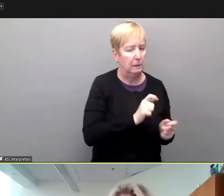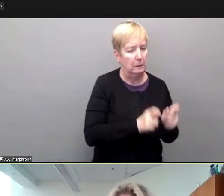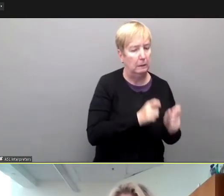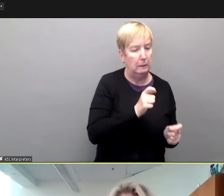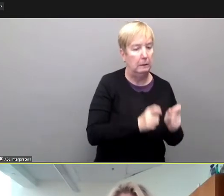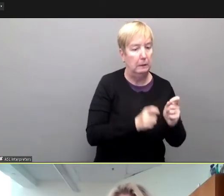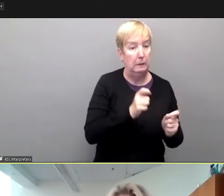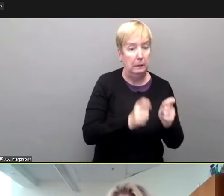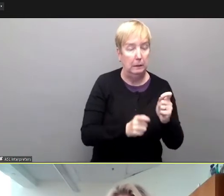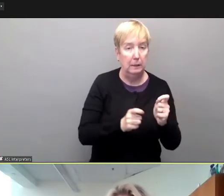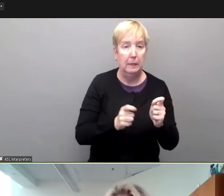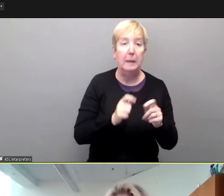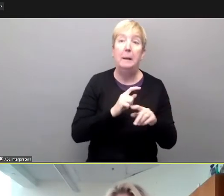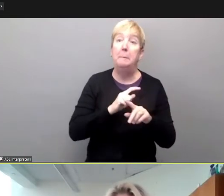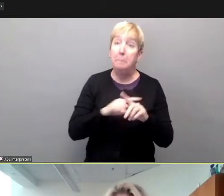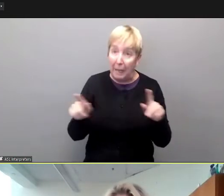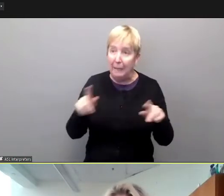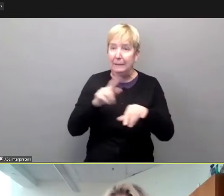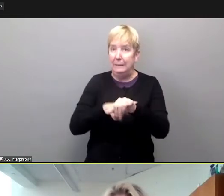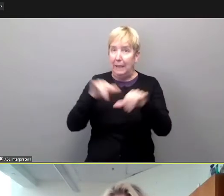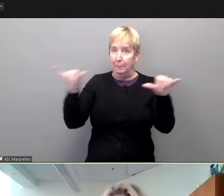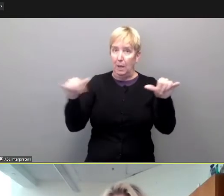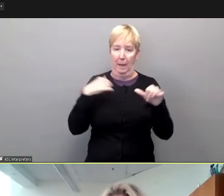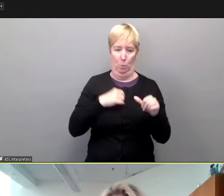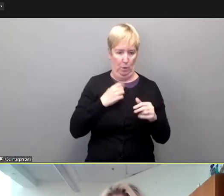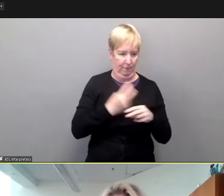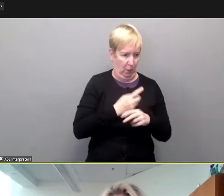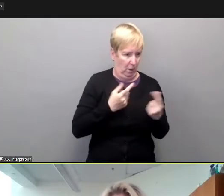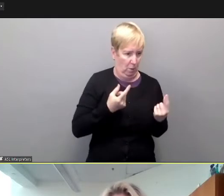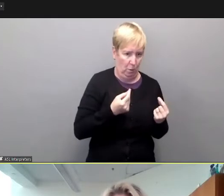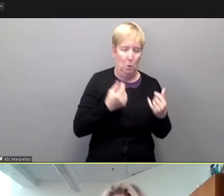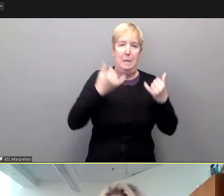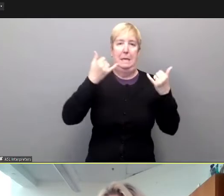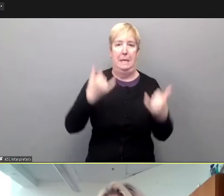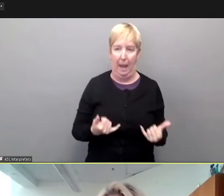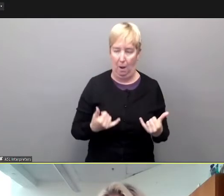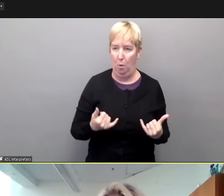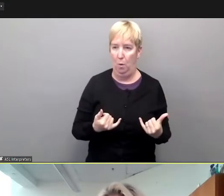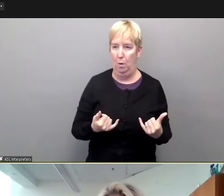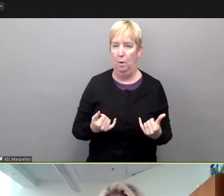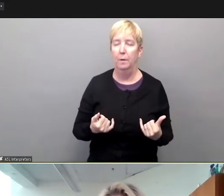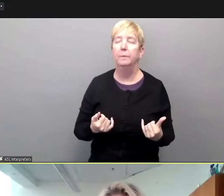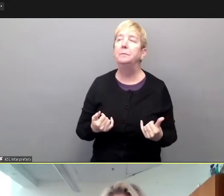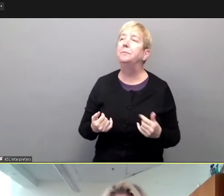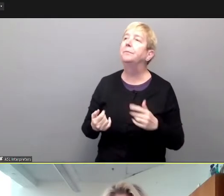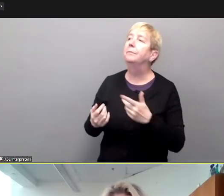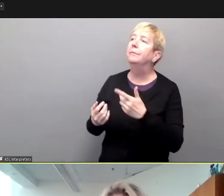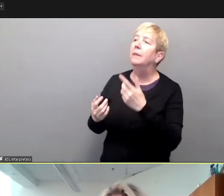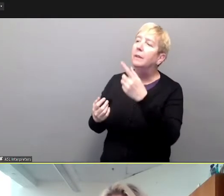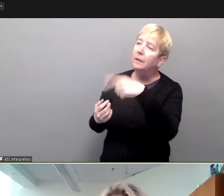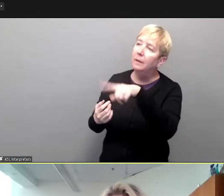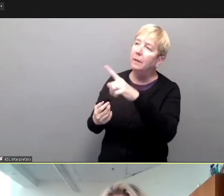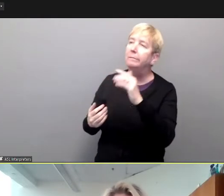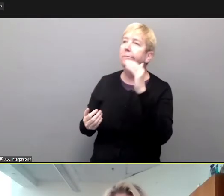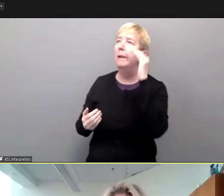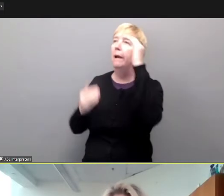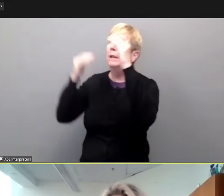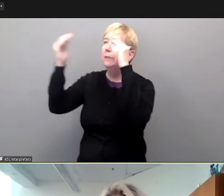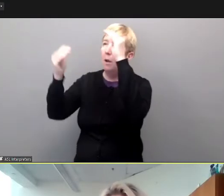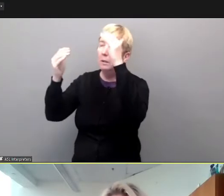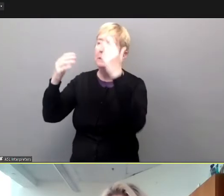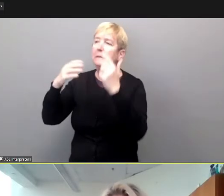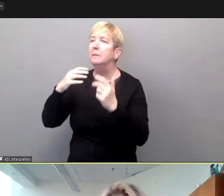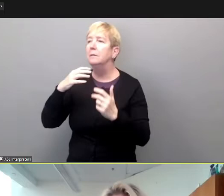are immediately working on how to stabilize a lot of our adult population, which now are suffering